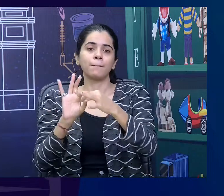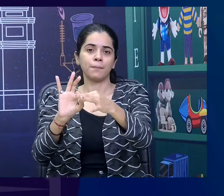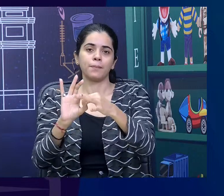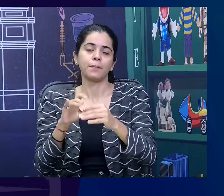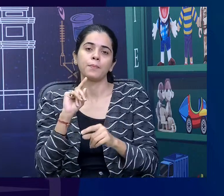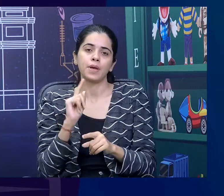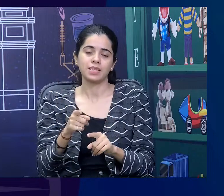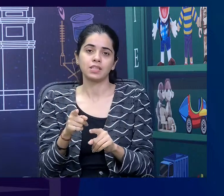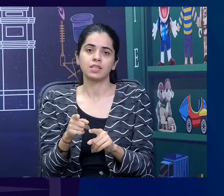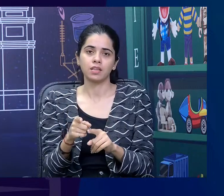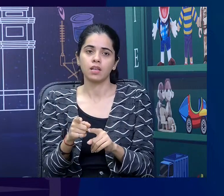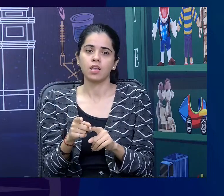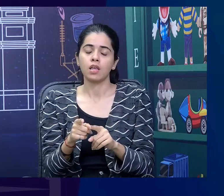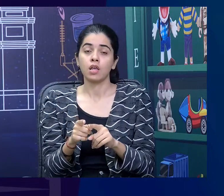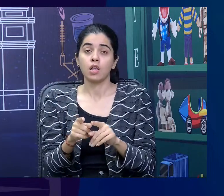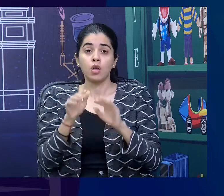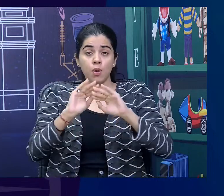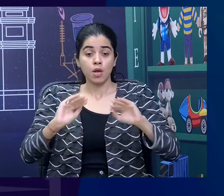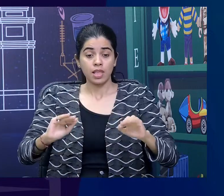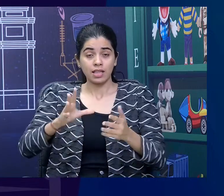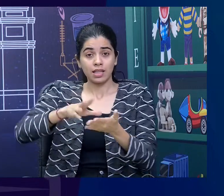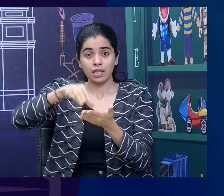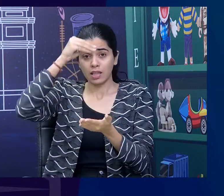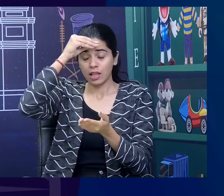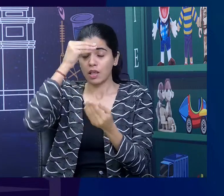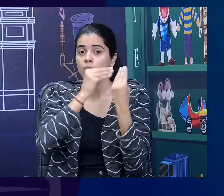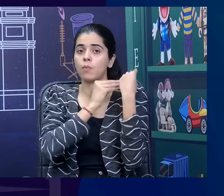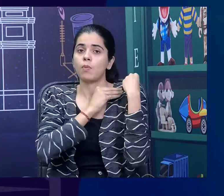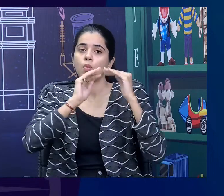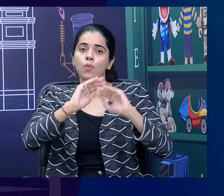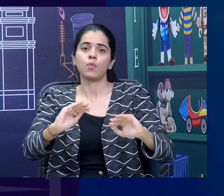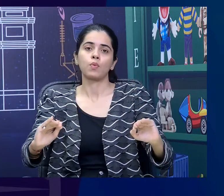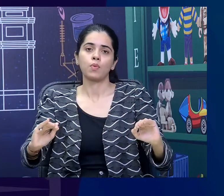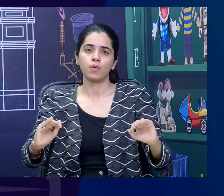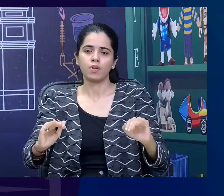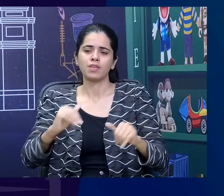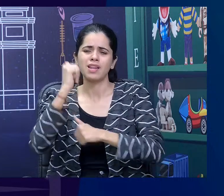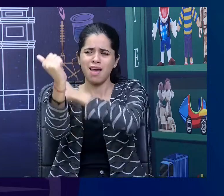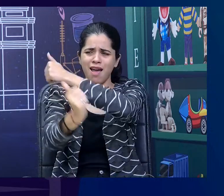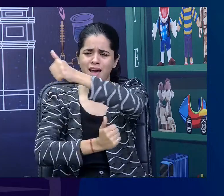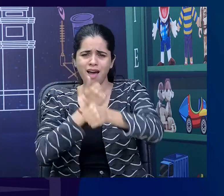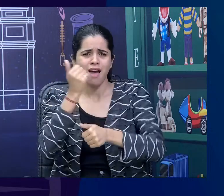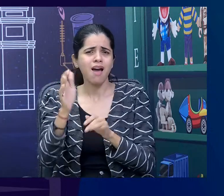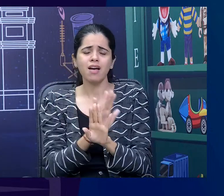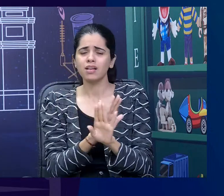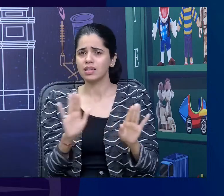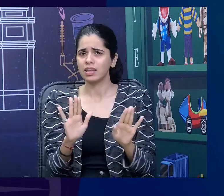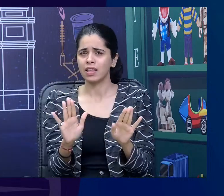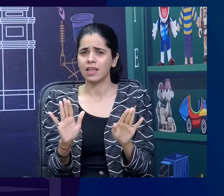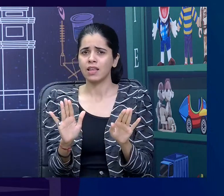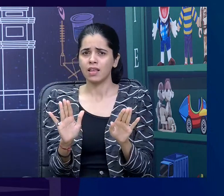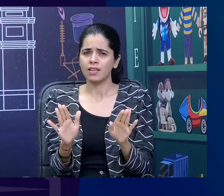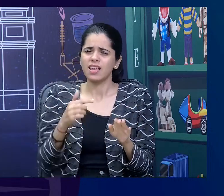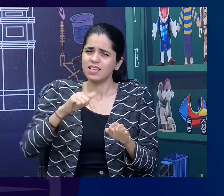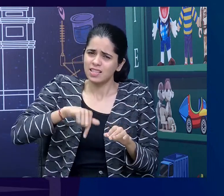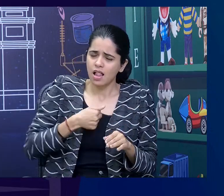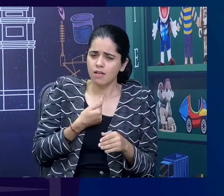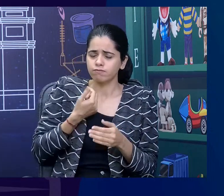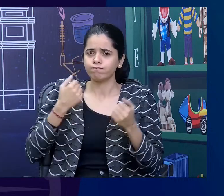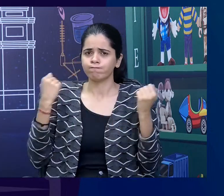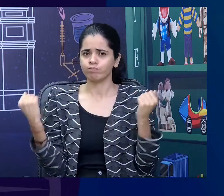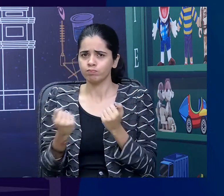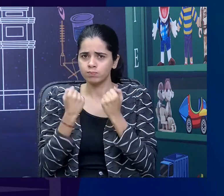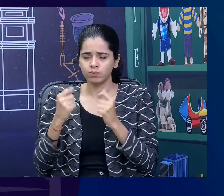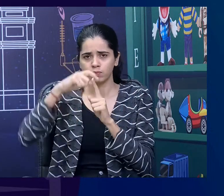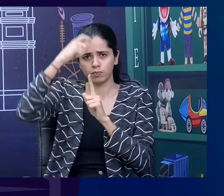the students take responsibility for learning, and it's not a competitive environment. They compete with themselves. They have